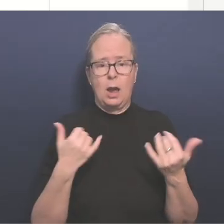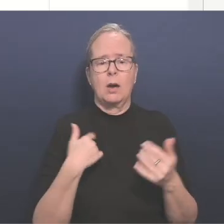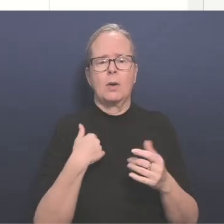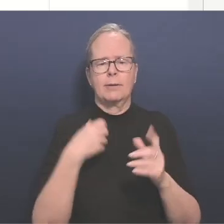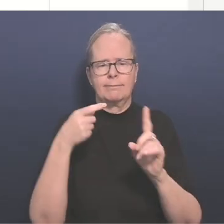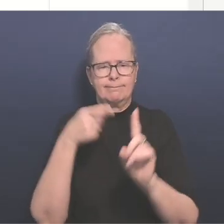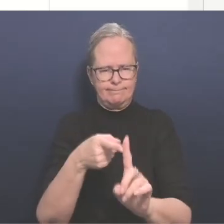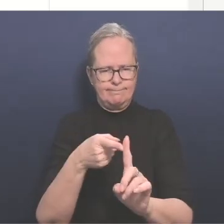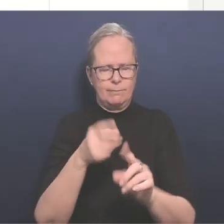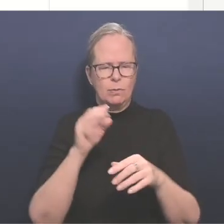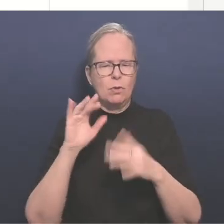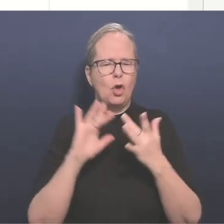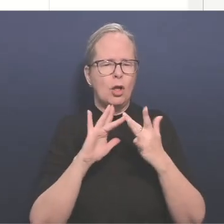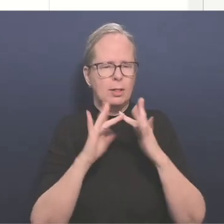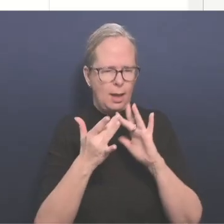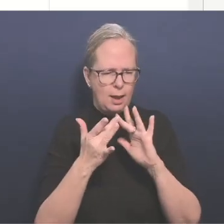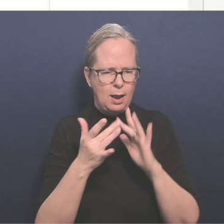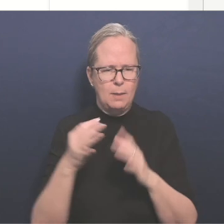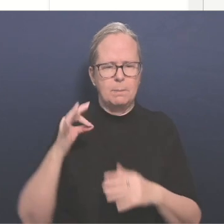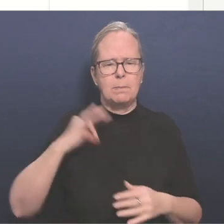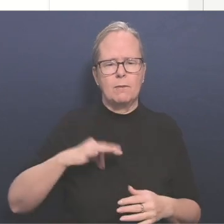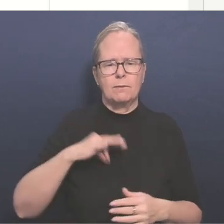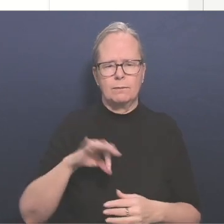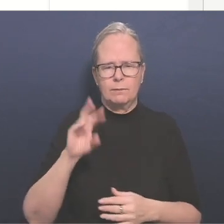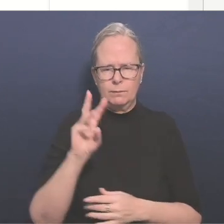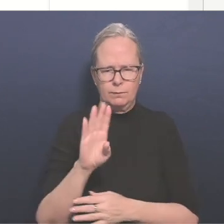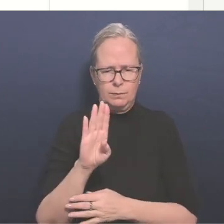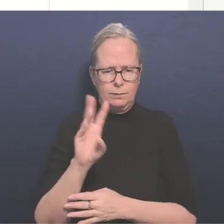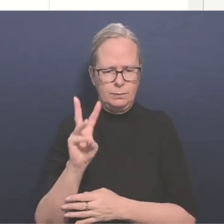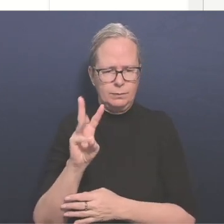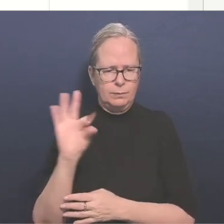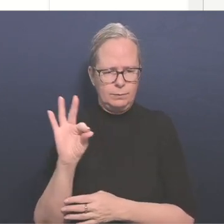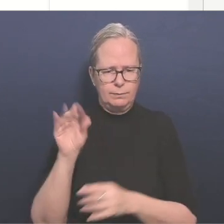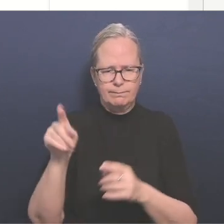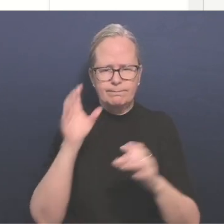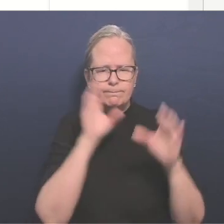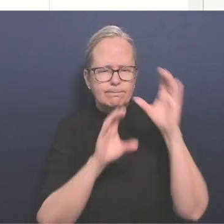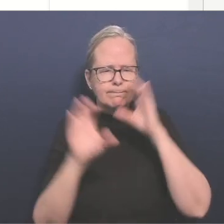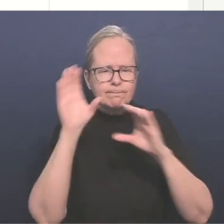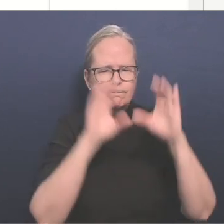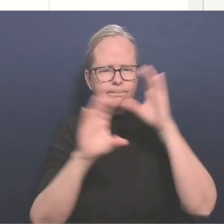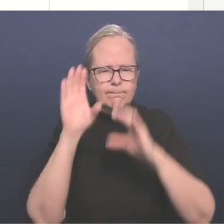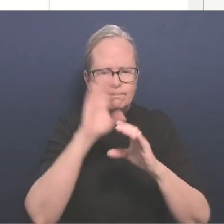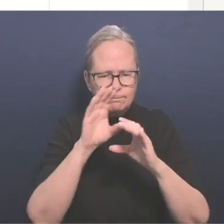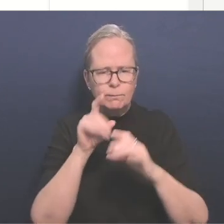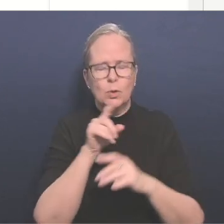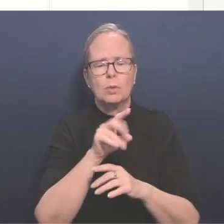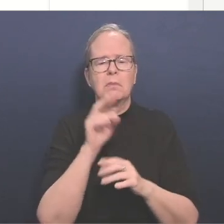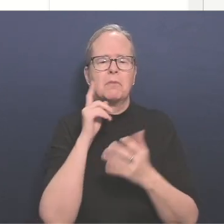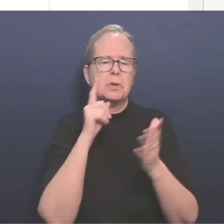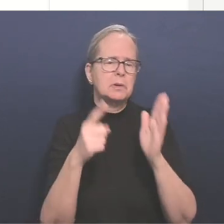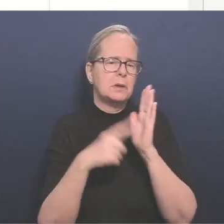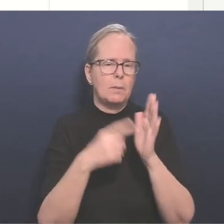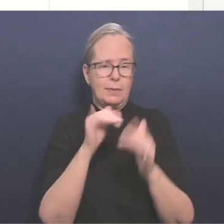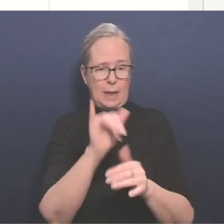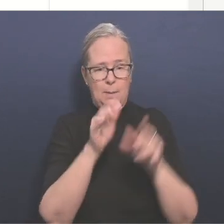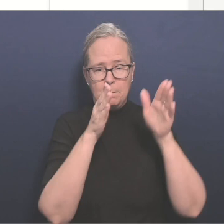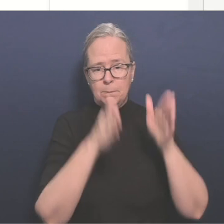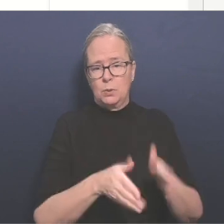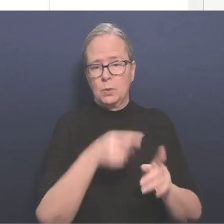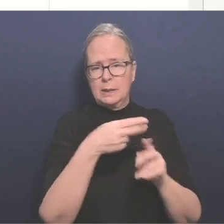Yeah. Can you hear me clearly, Janet? Yes. Awesome. I can see your